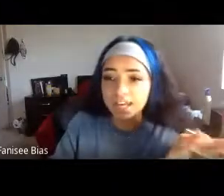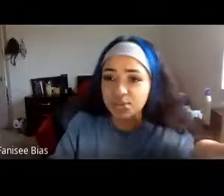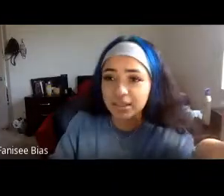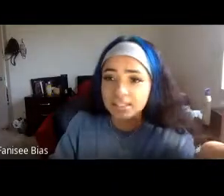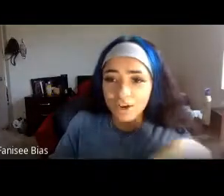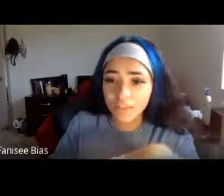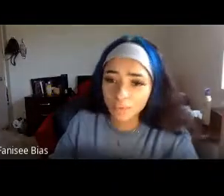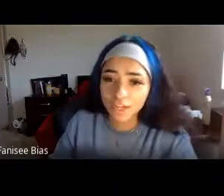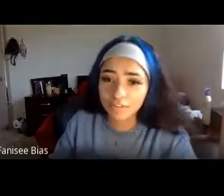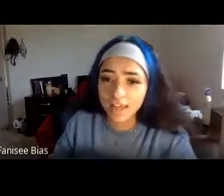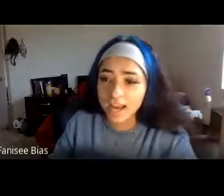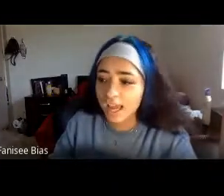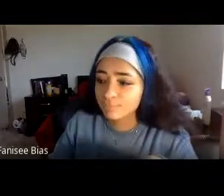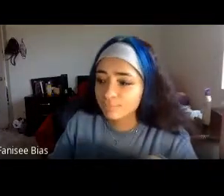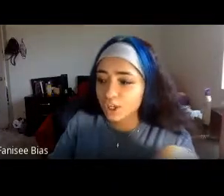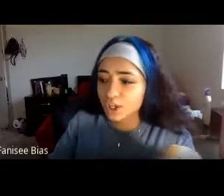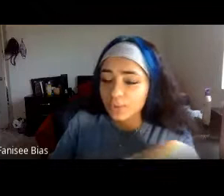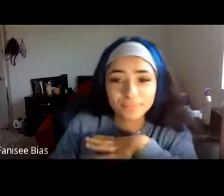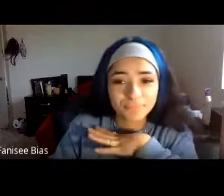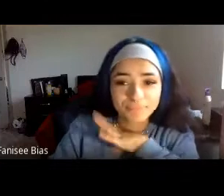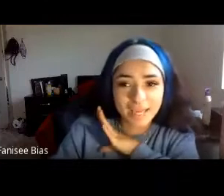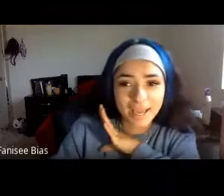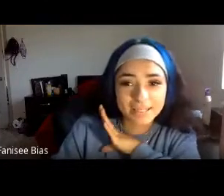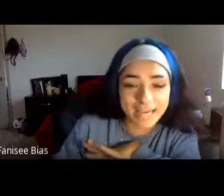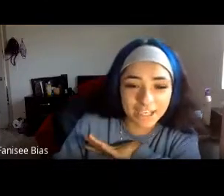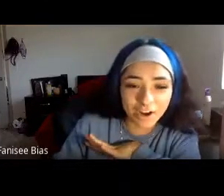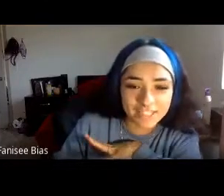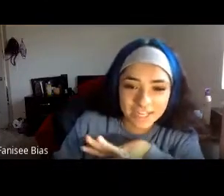to 10-ish minutes. I know that we're only here for like 9. So